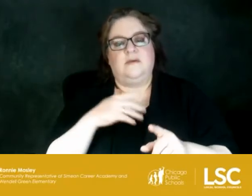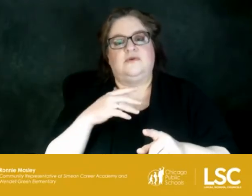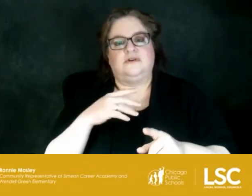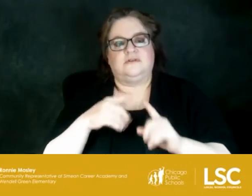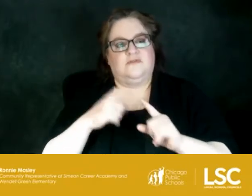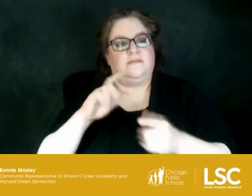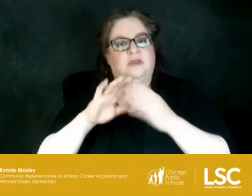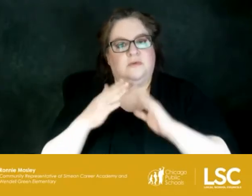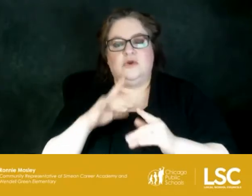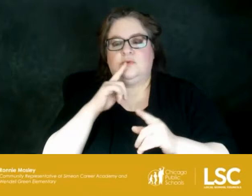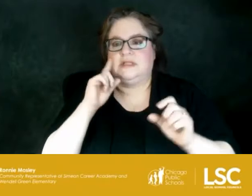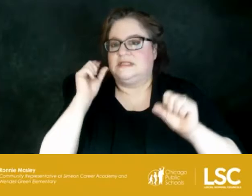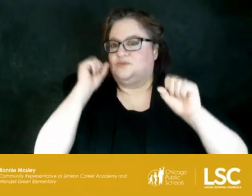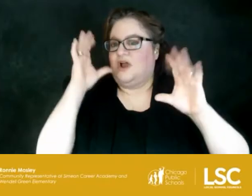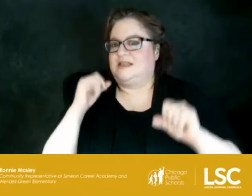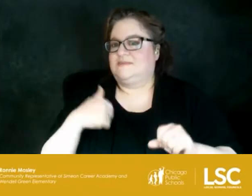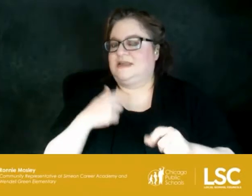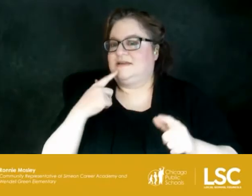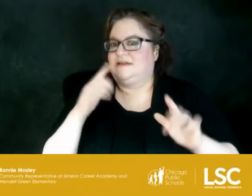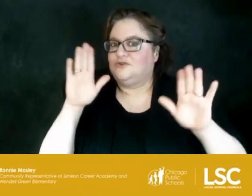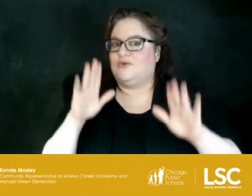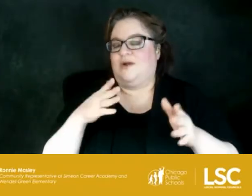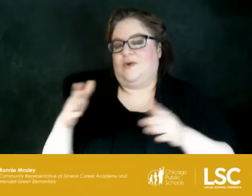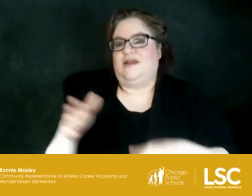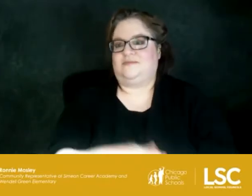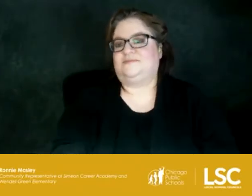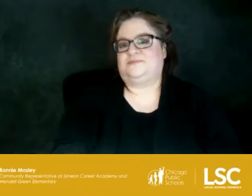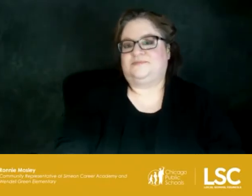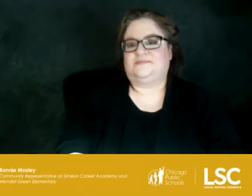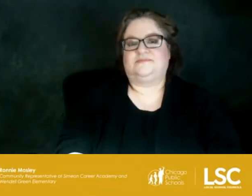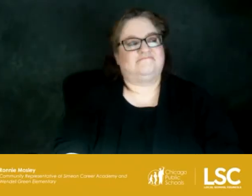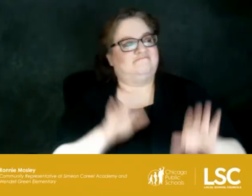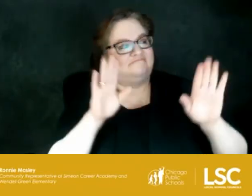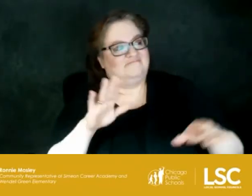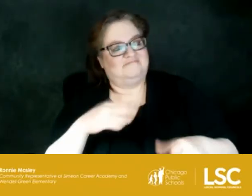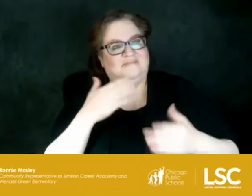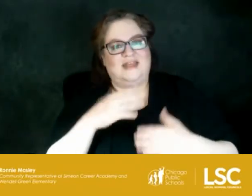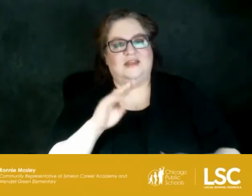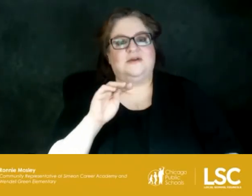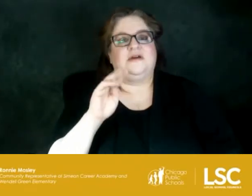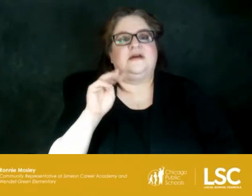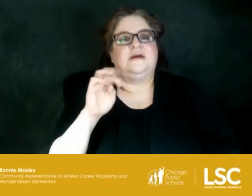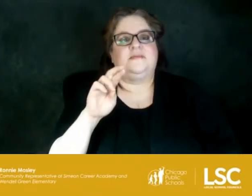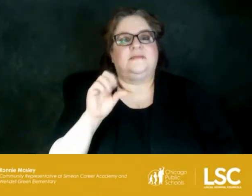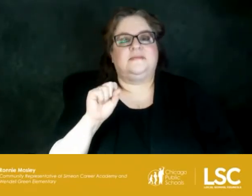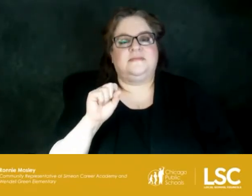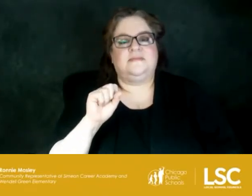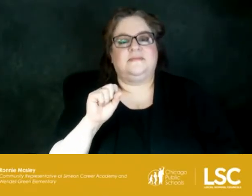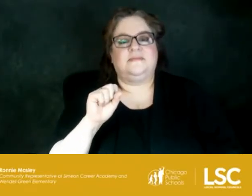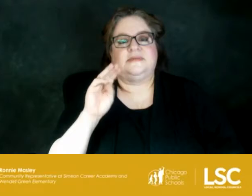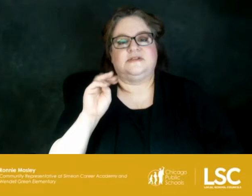really surprised me in a great way. Awesome. Mr. Mosley, thing that surprised